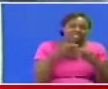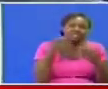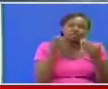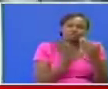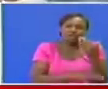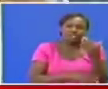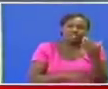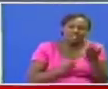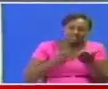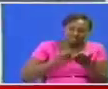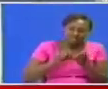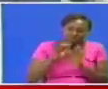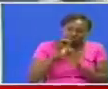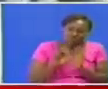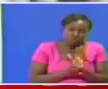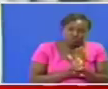the constitution.